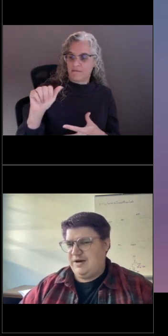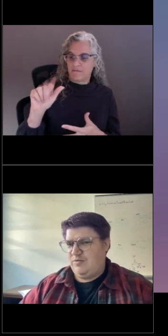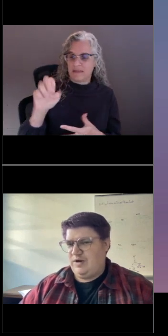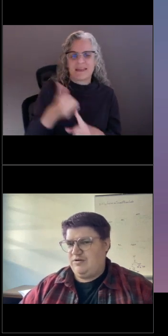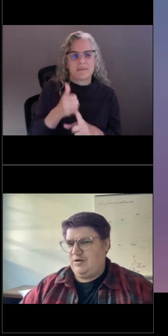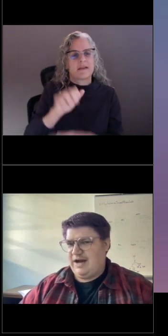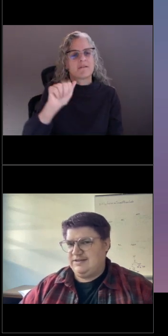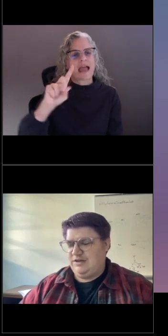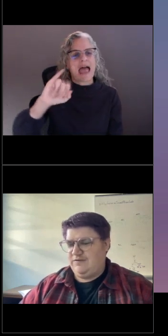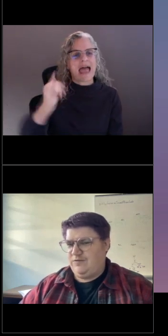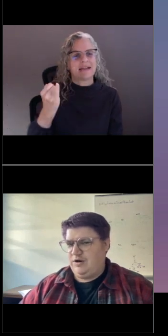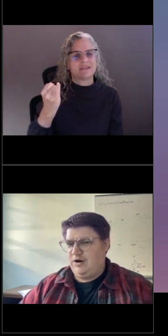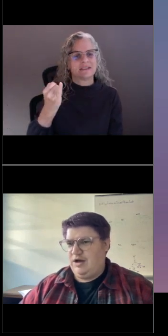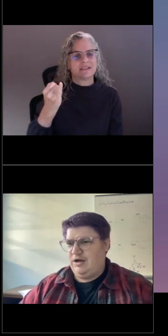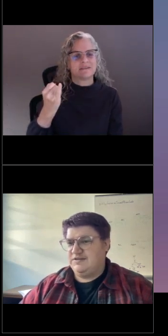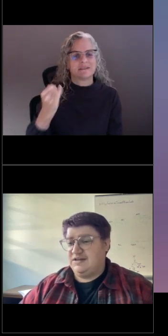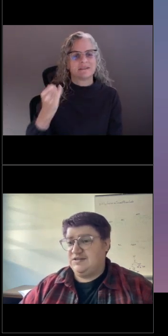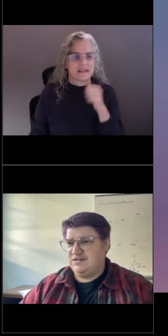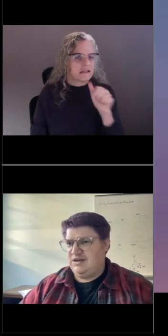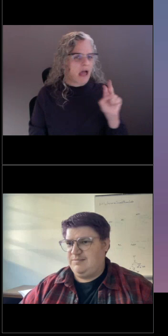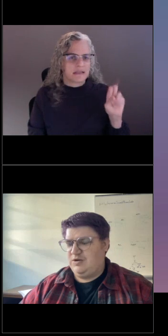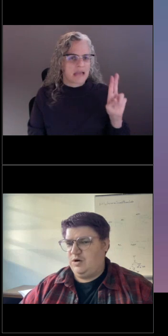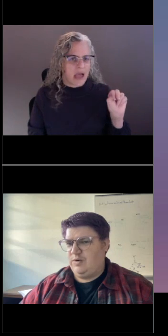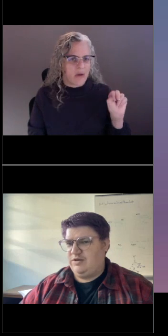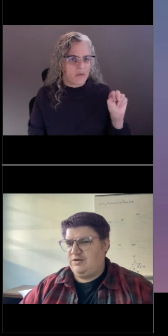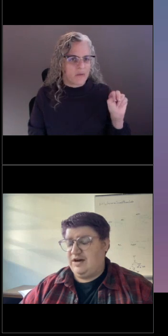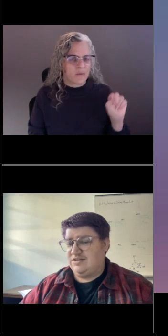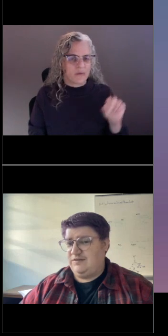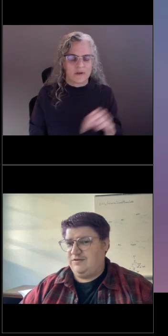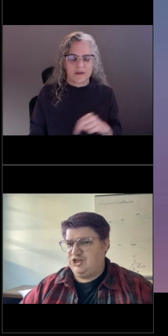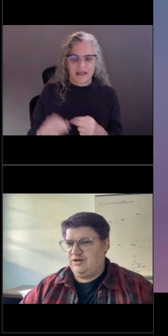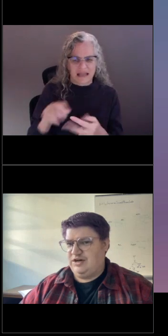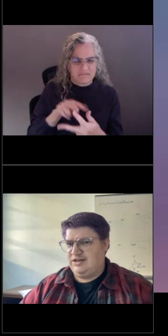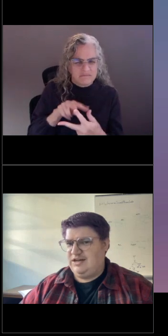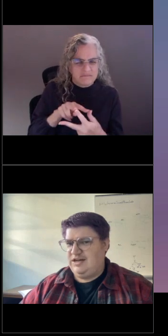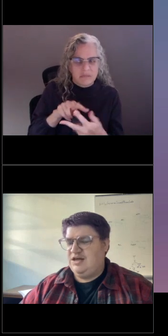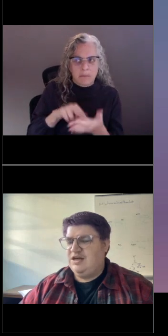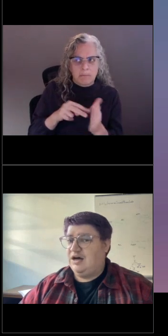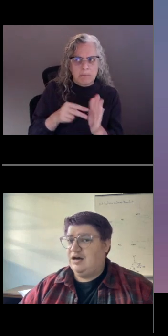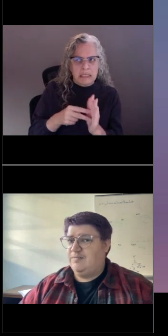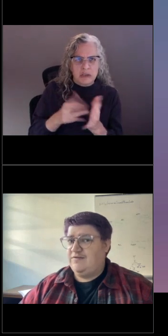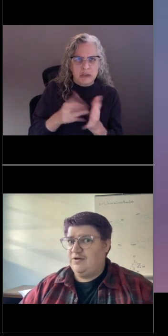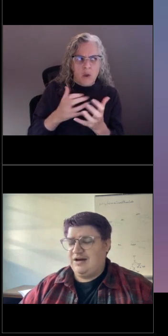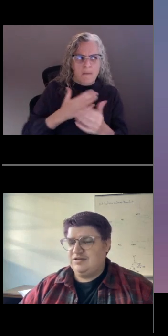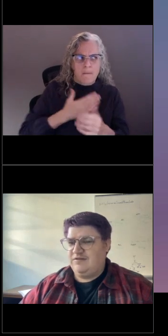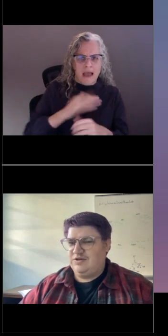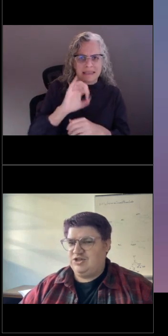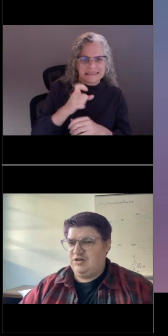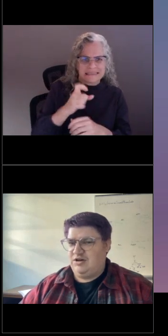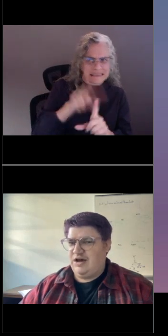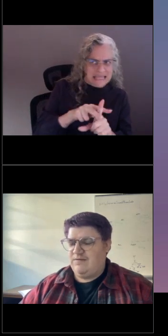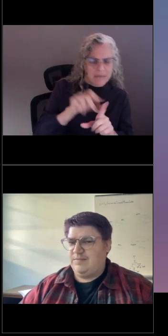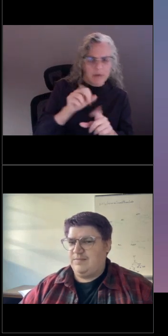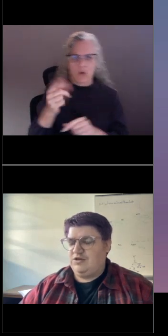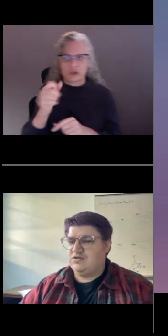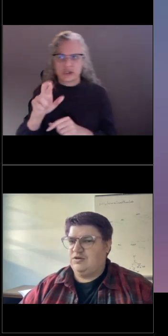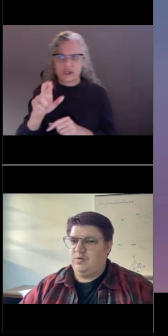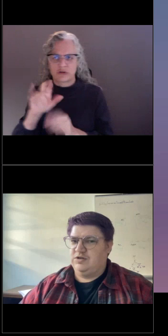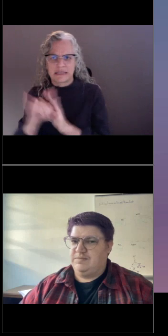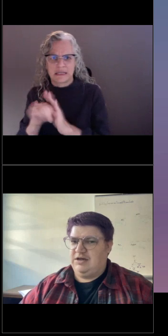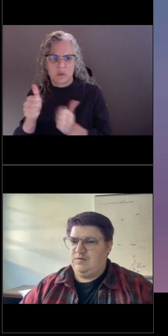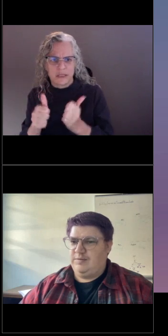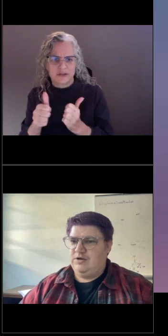confusing about whether you're asking for sex assignment or whether you're asking for gender identity. If you're asking for gender, I recommend